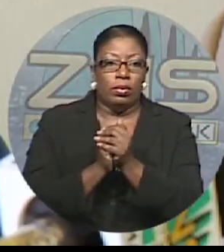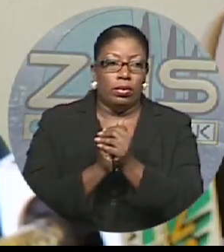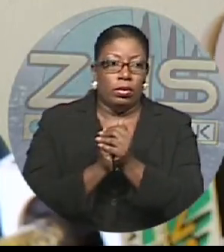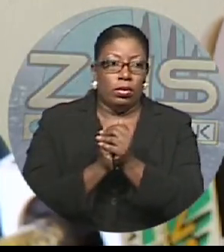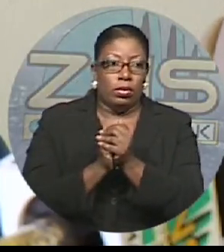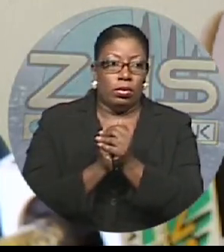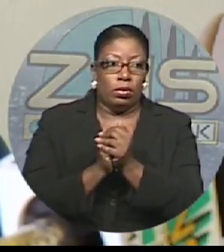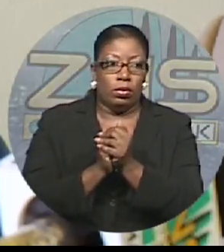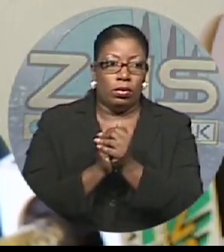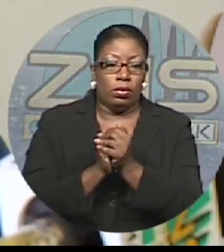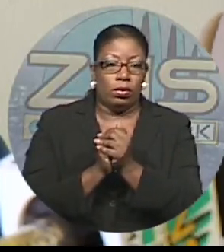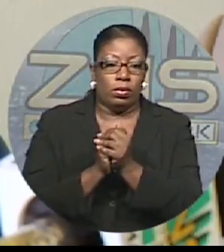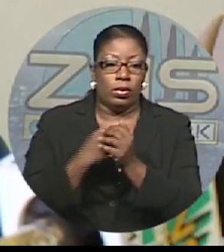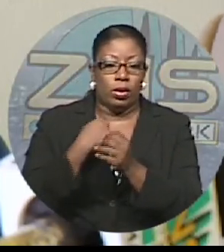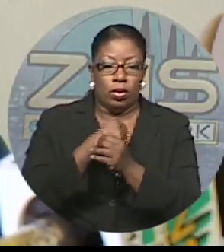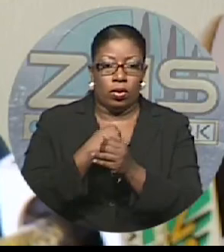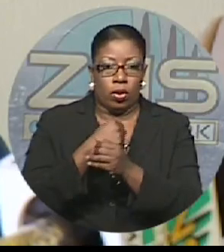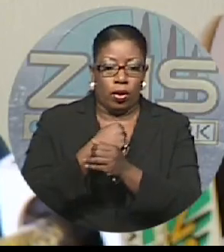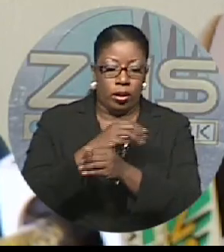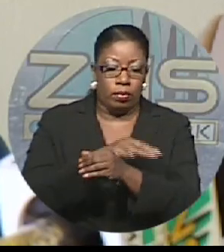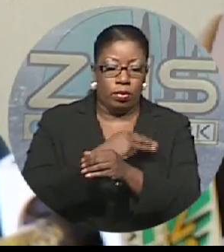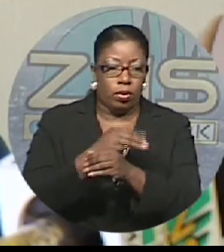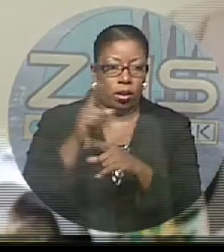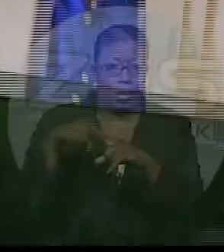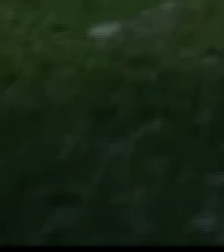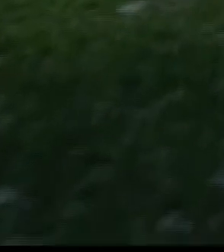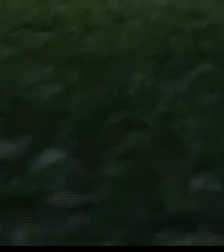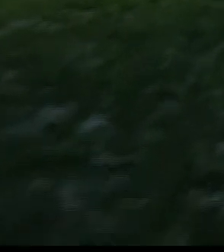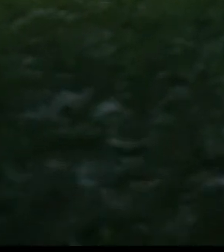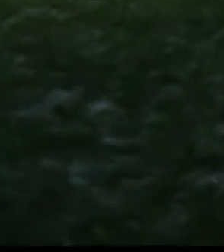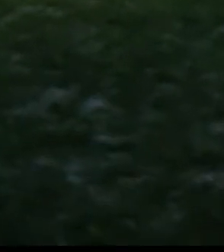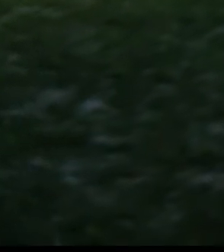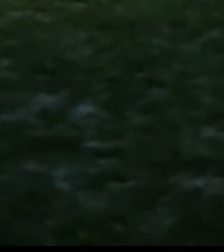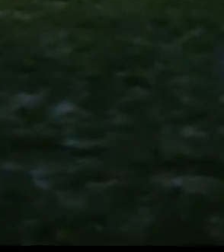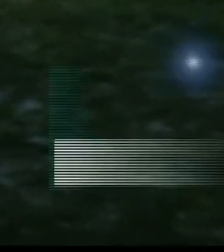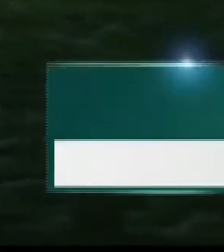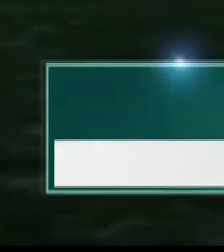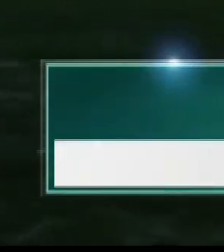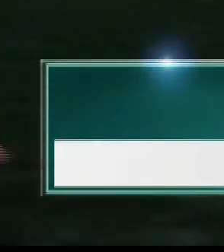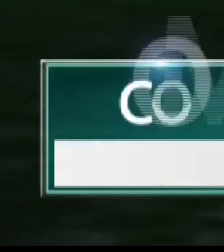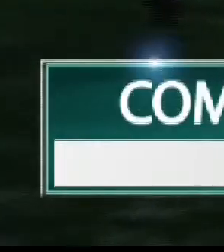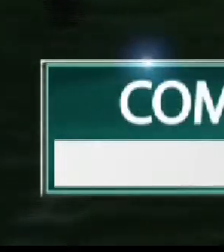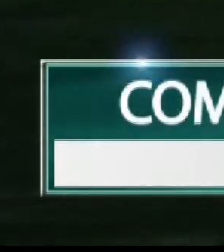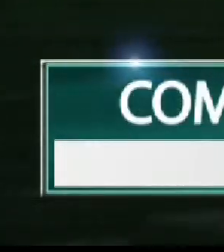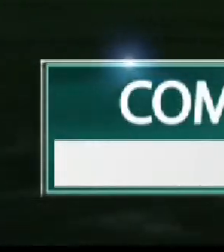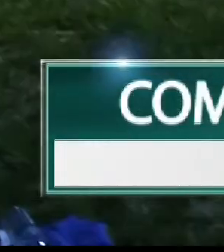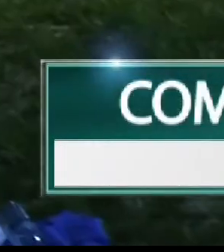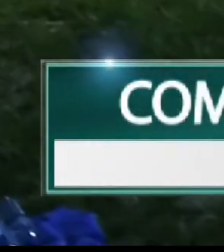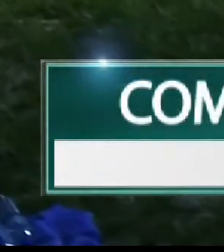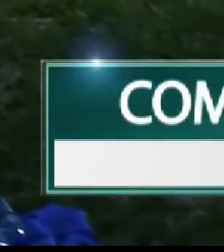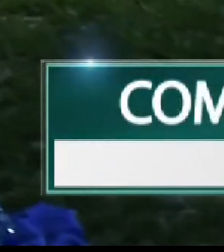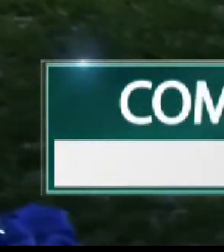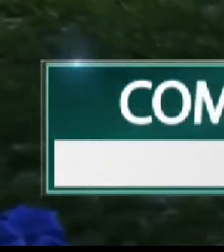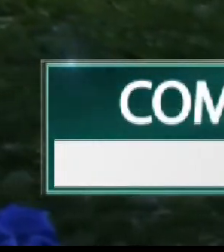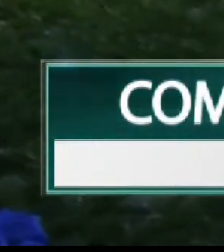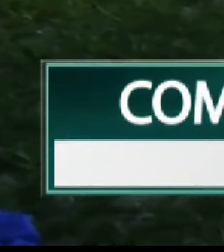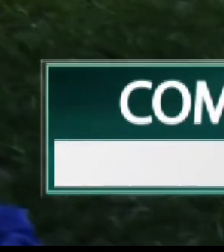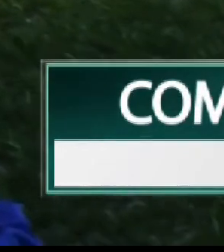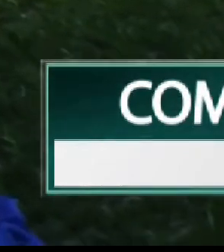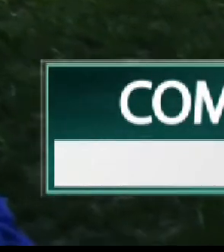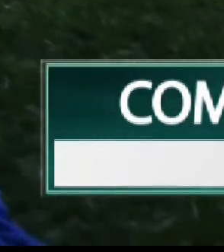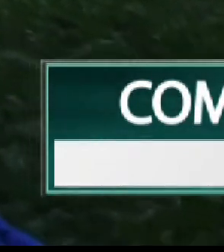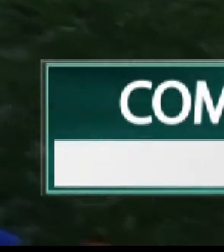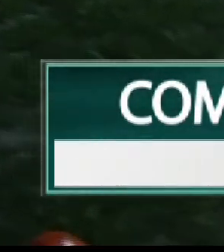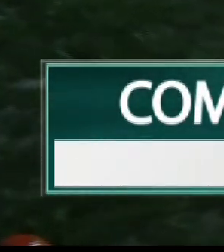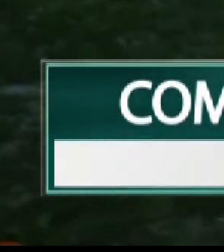committed to looking at energy reform in the country. Well, coming up in sports, the ZNS Challenge. See how your